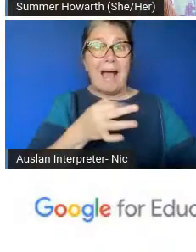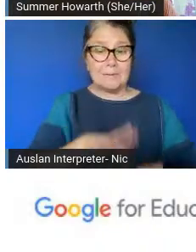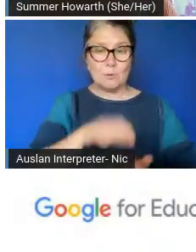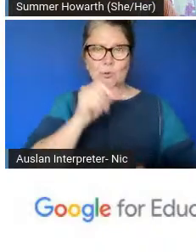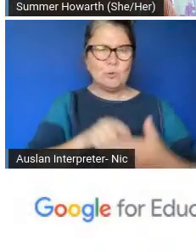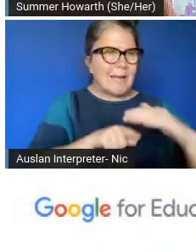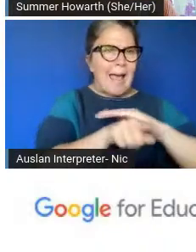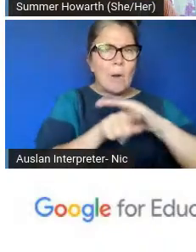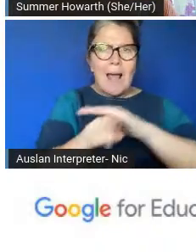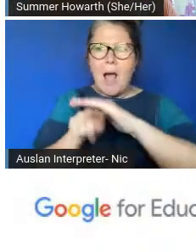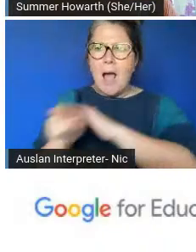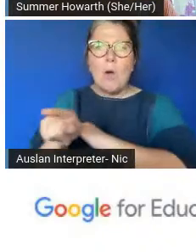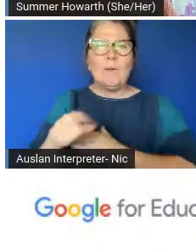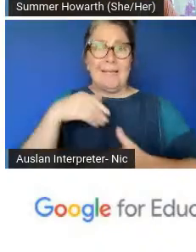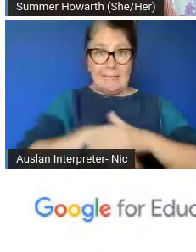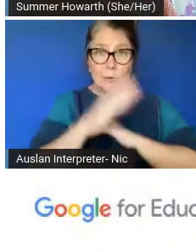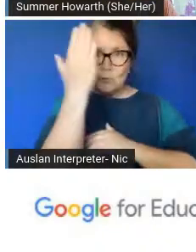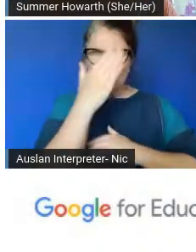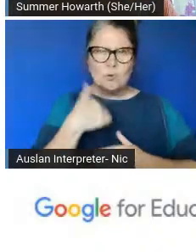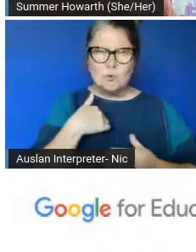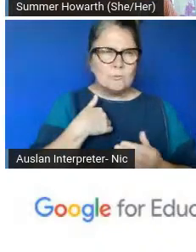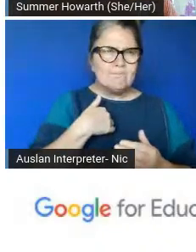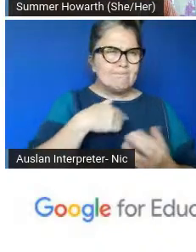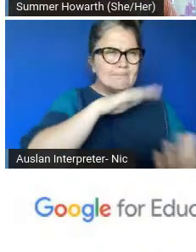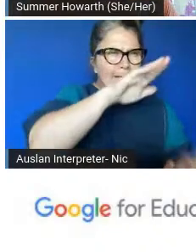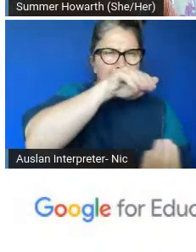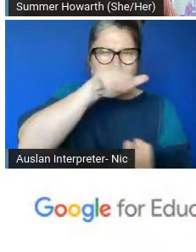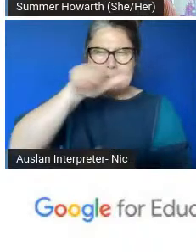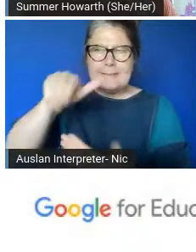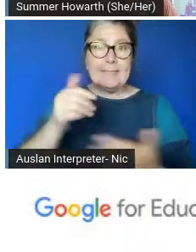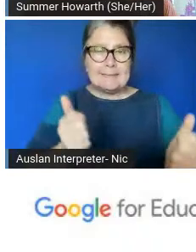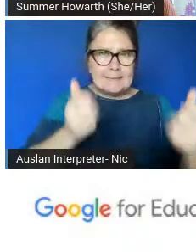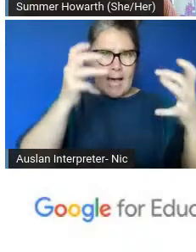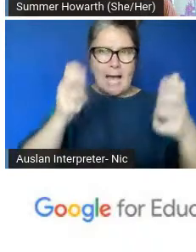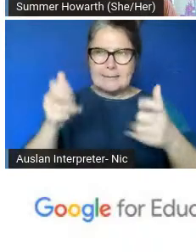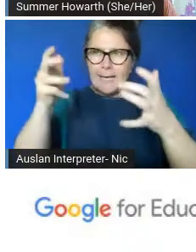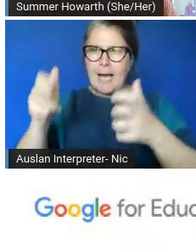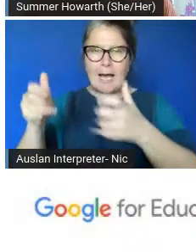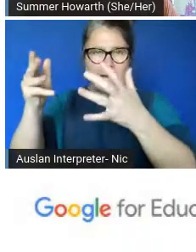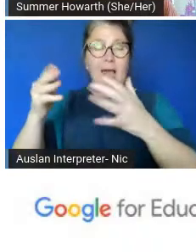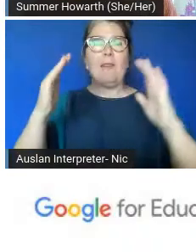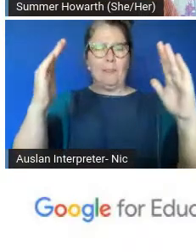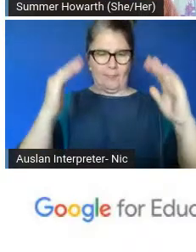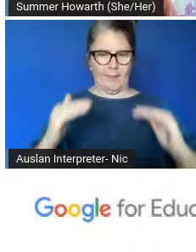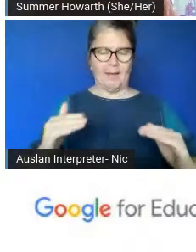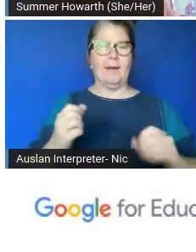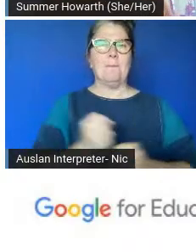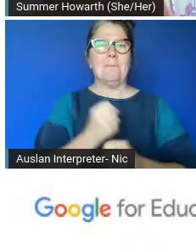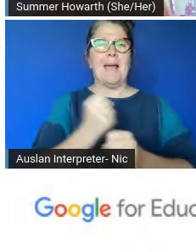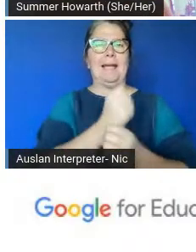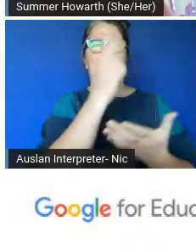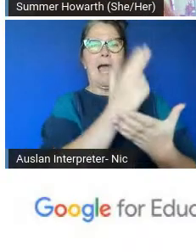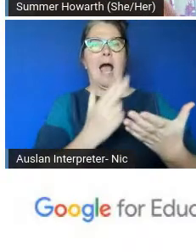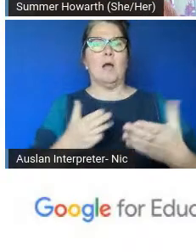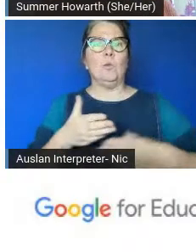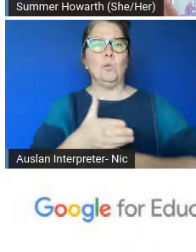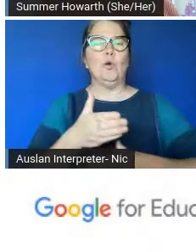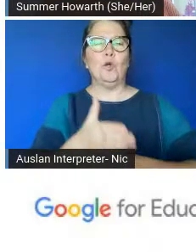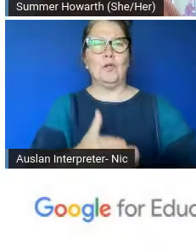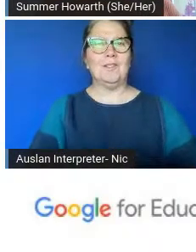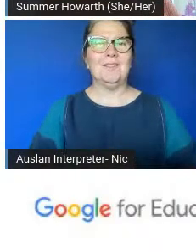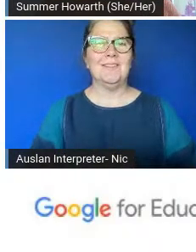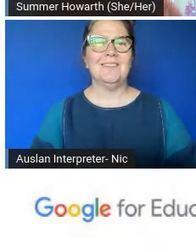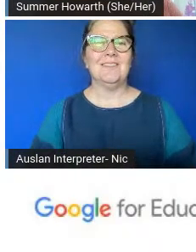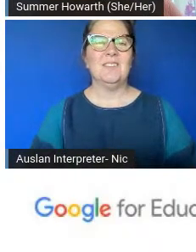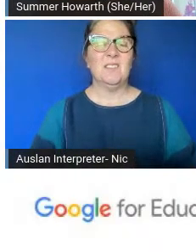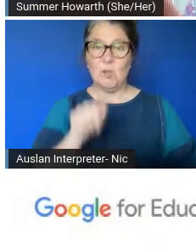artwork. Here is the Google Arts and Culture version of this picture. Now you could have found this anywhere. You